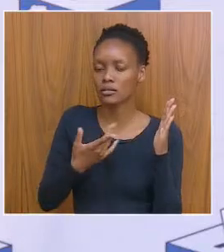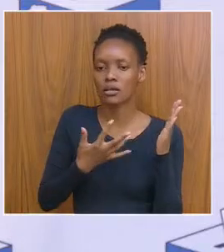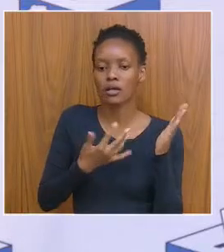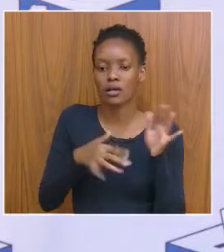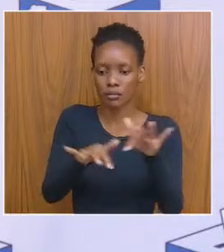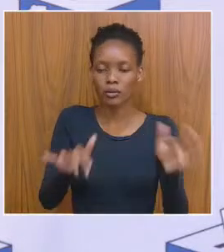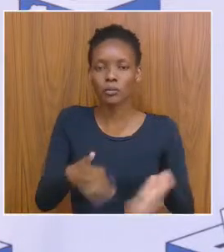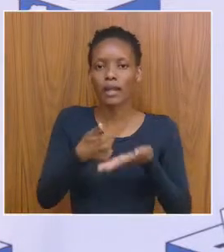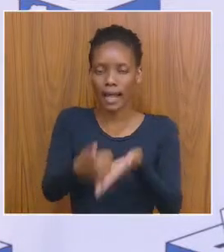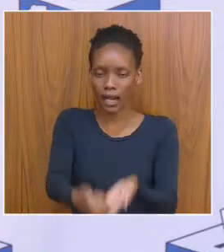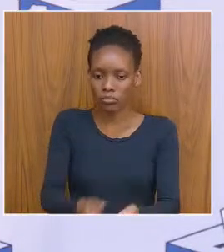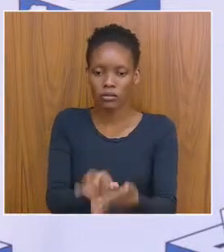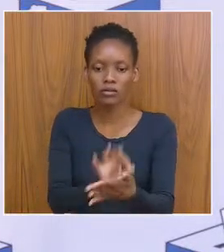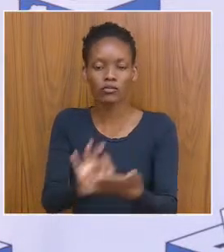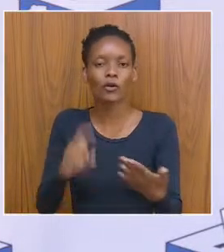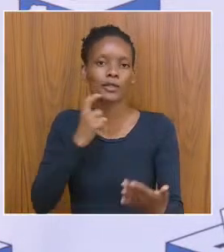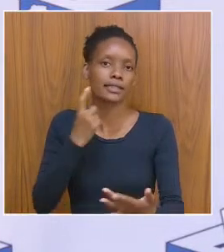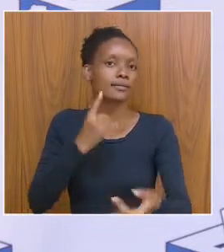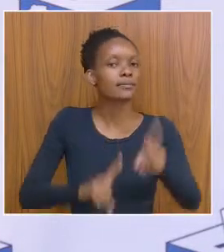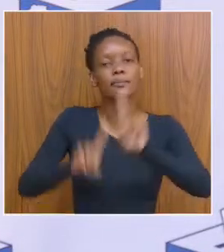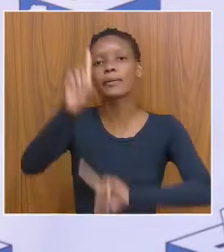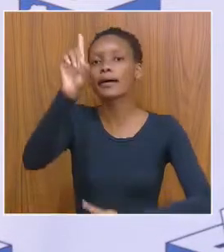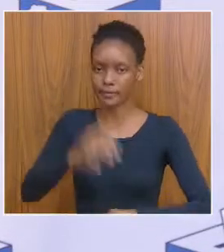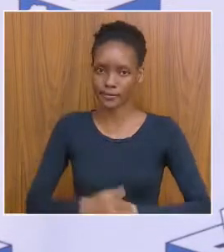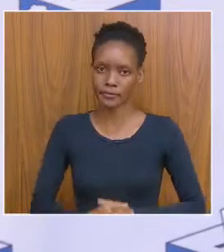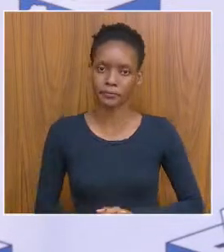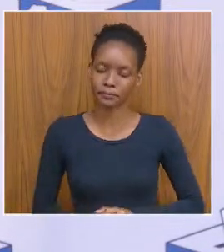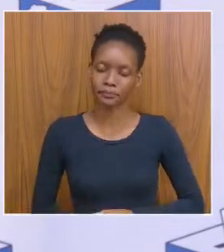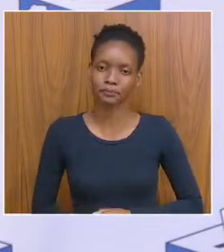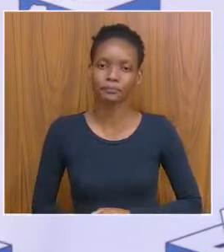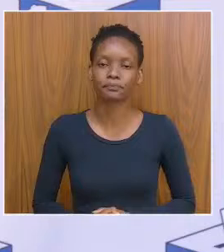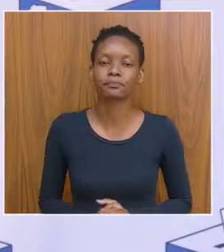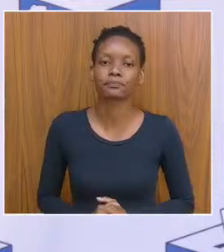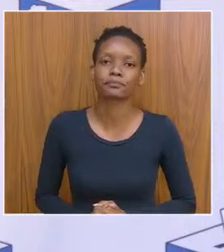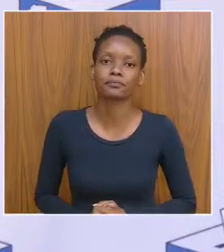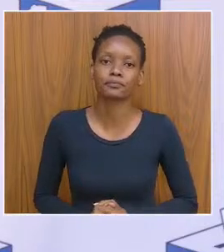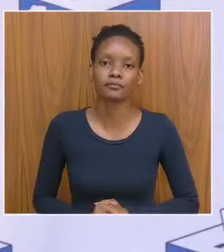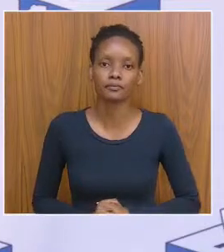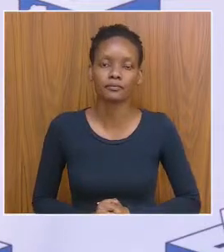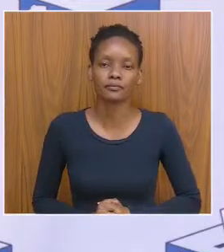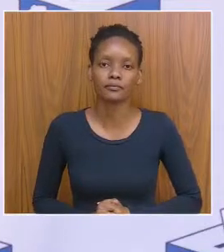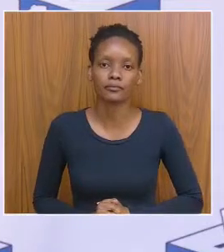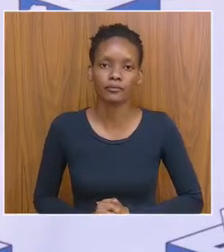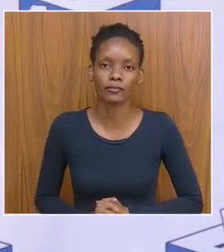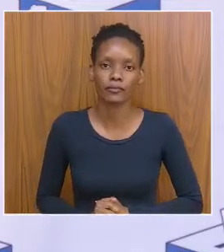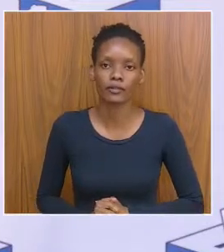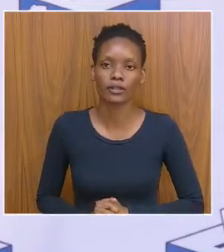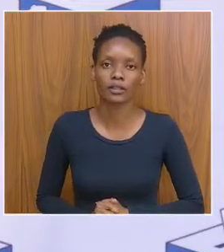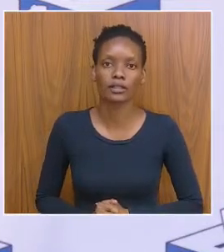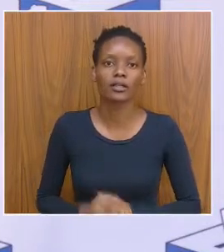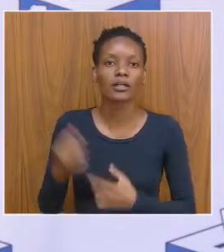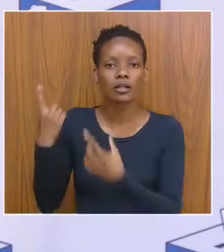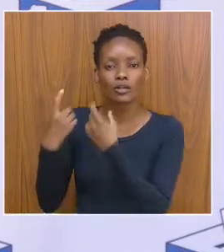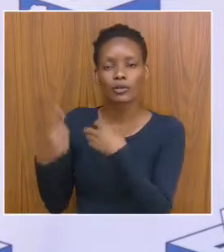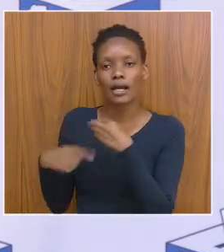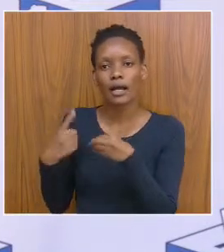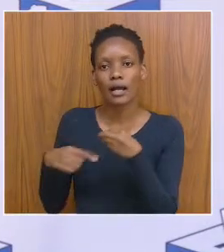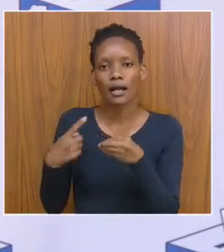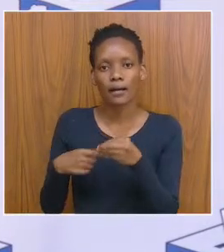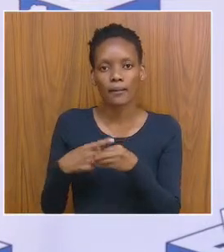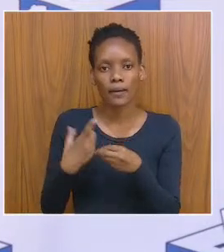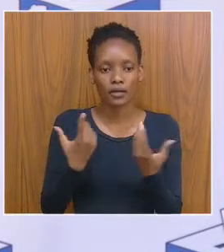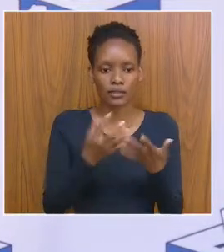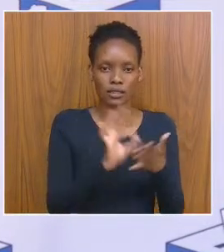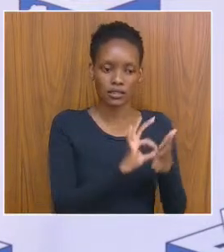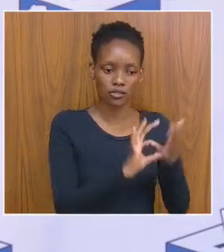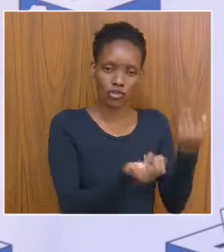elections up to now. The questions related to the judgment of the Electoral